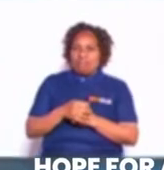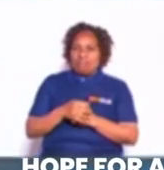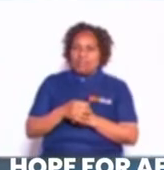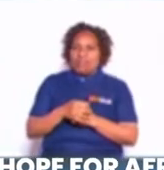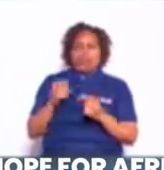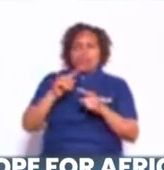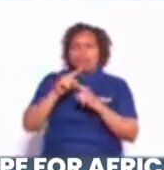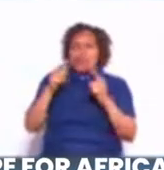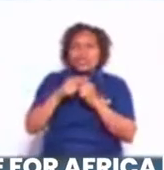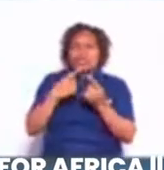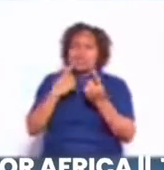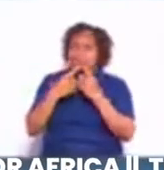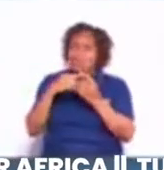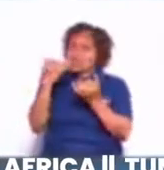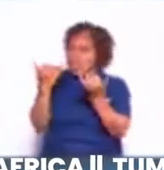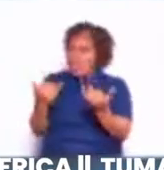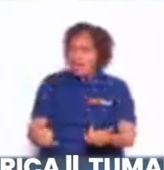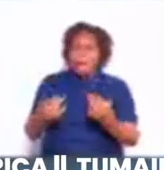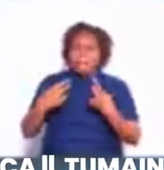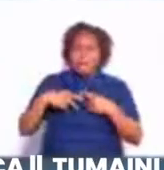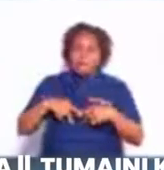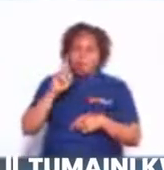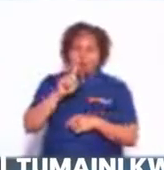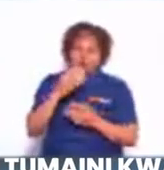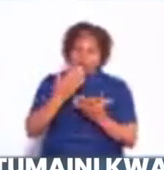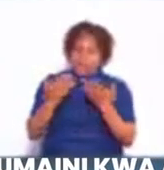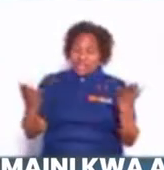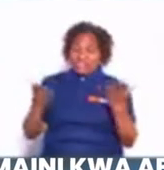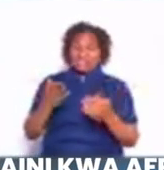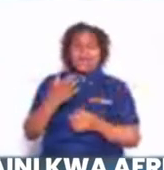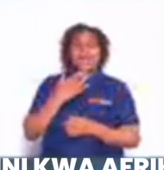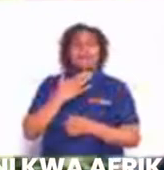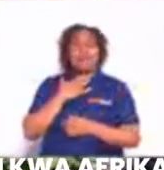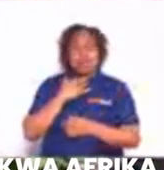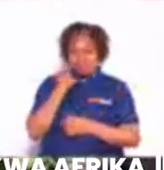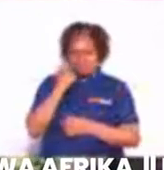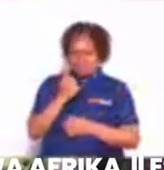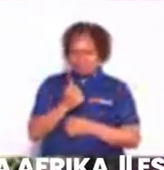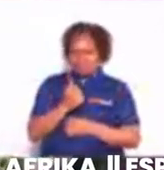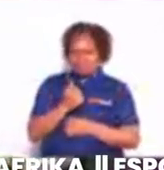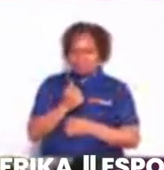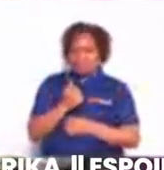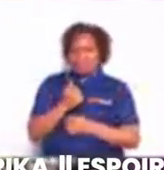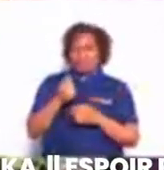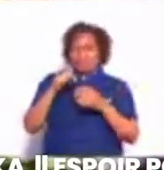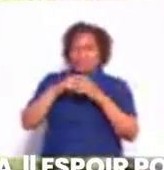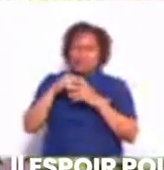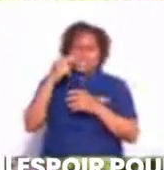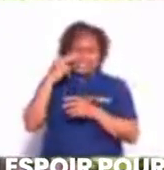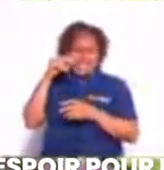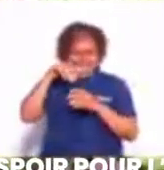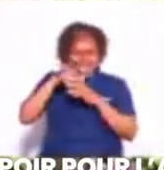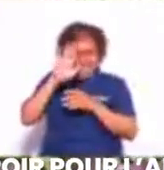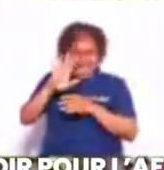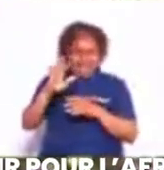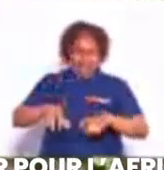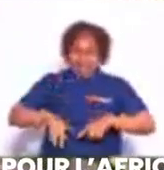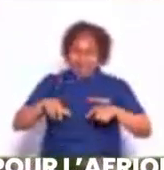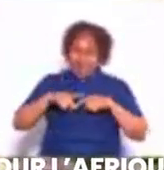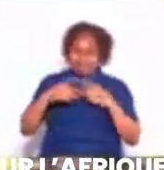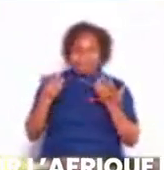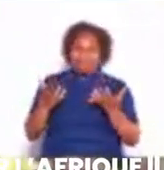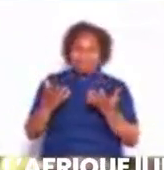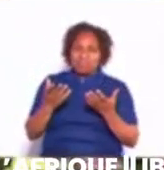When I talk to young people, one of the things I would like them to ponder in their life is, there